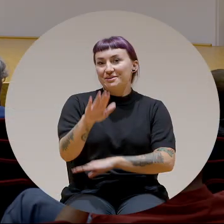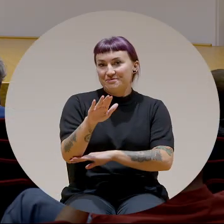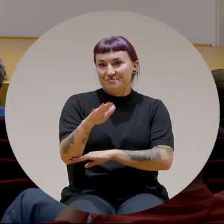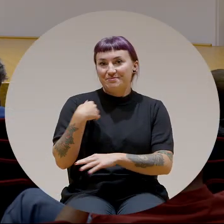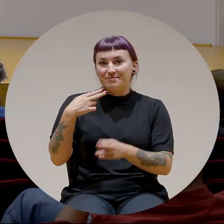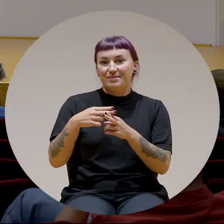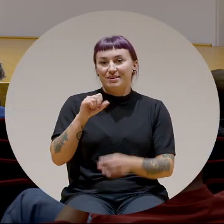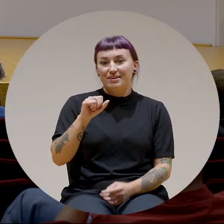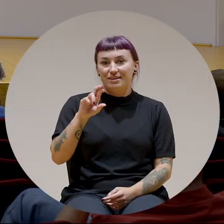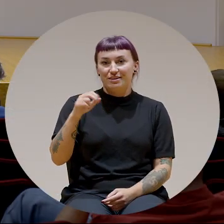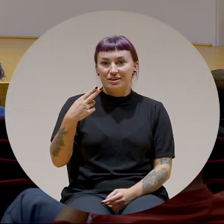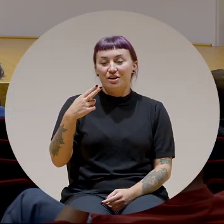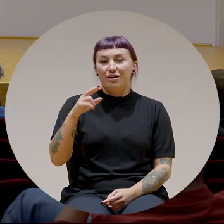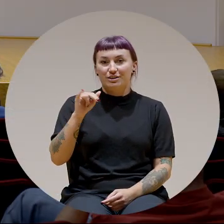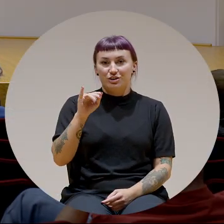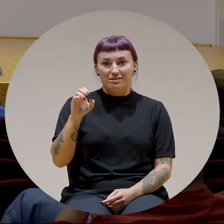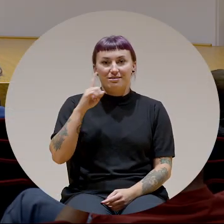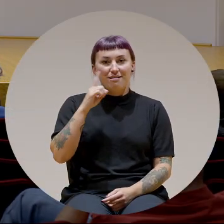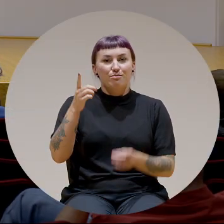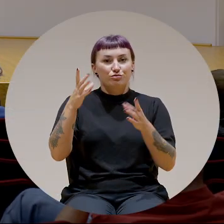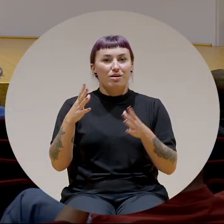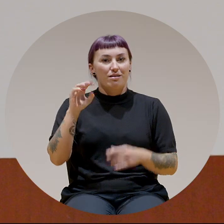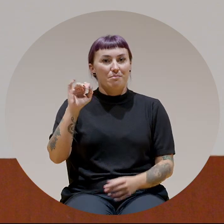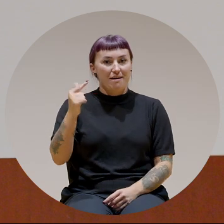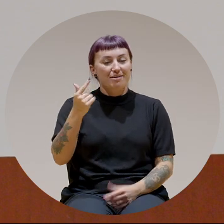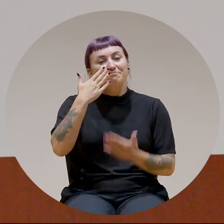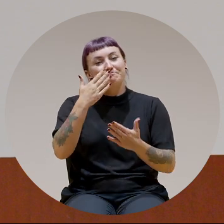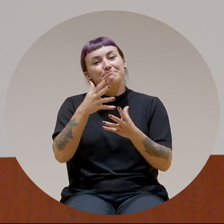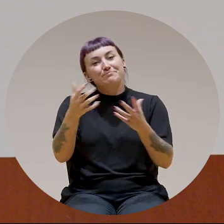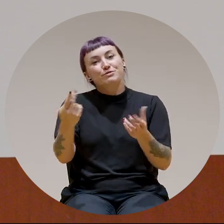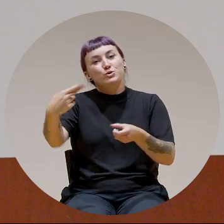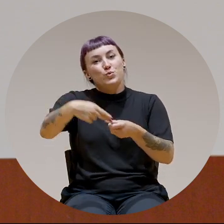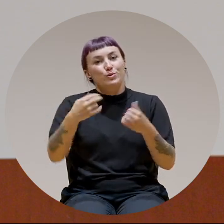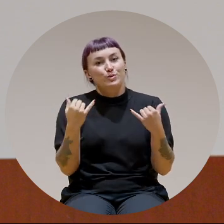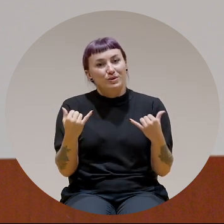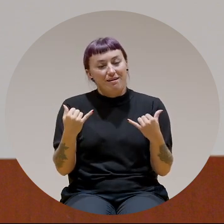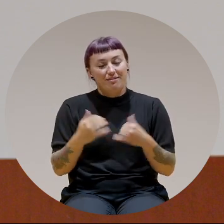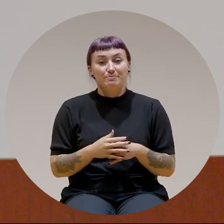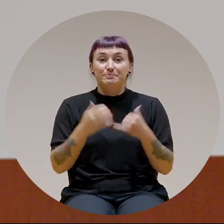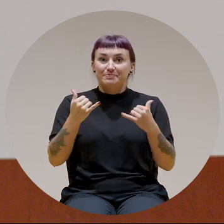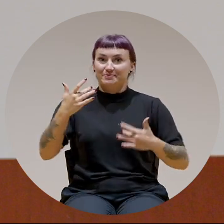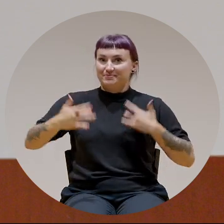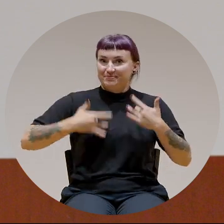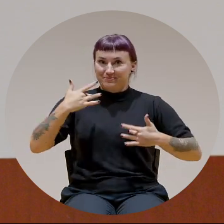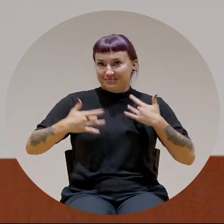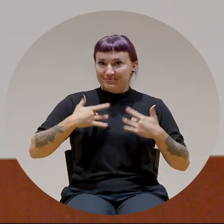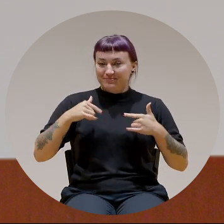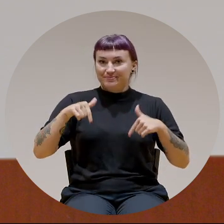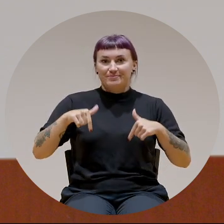Good afternoon. My name is Sarah Jesse. I'm the director of the Memorial Art Gallery. Thank you so much for joining us today. Today is